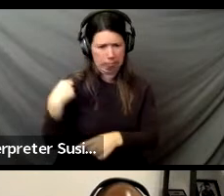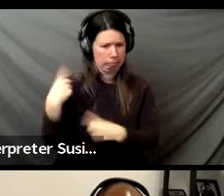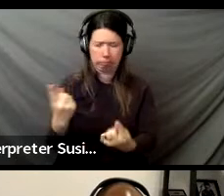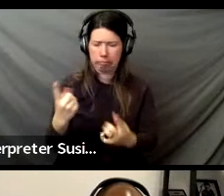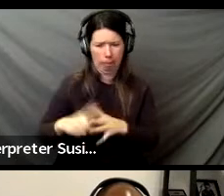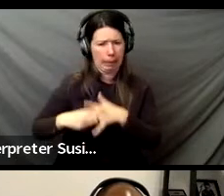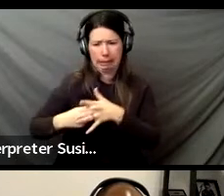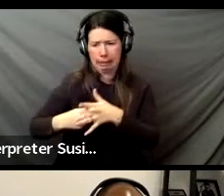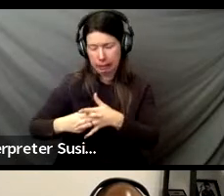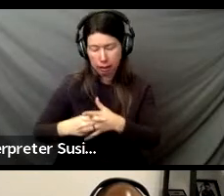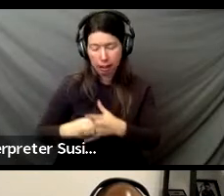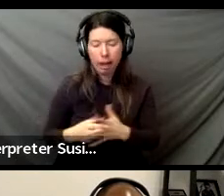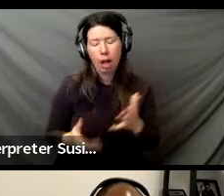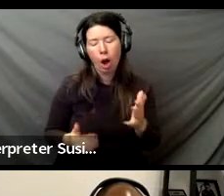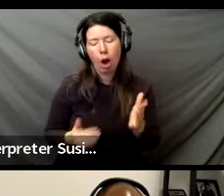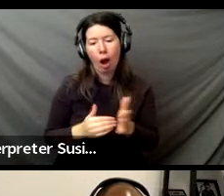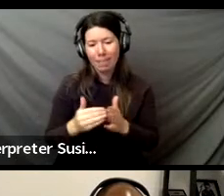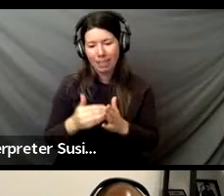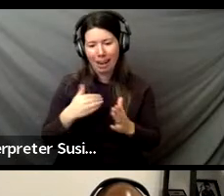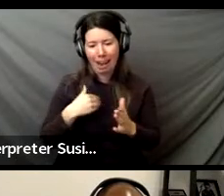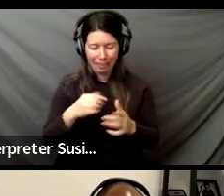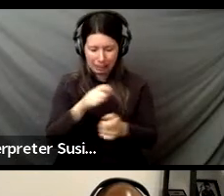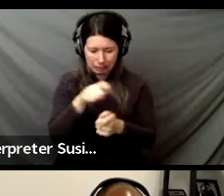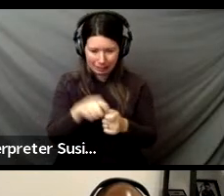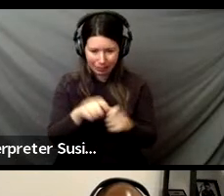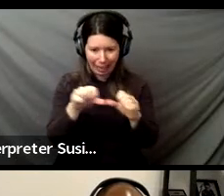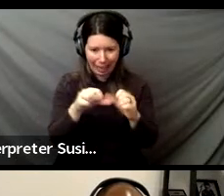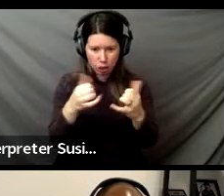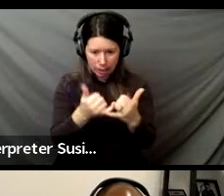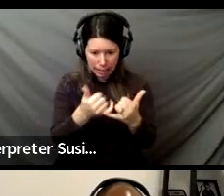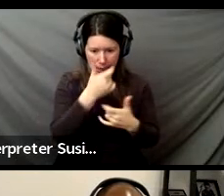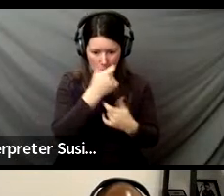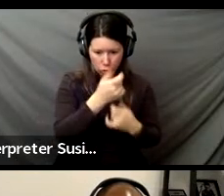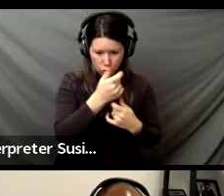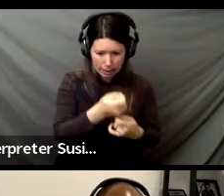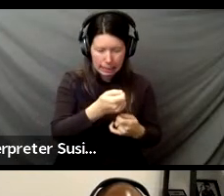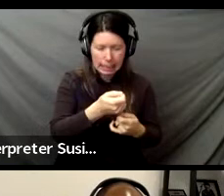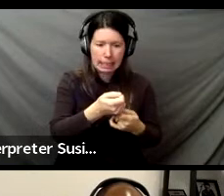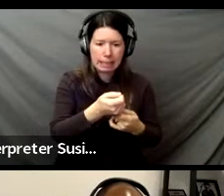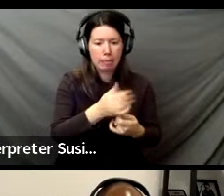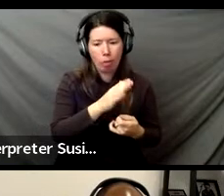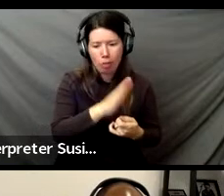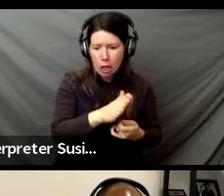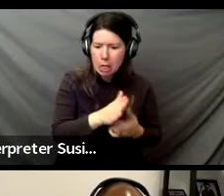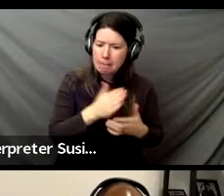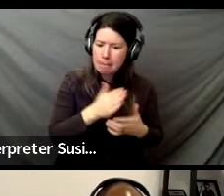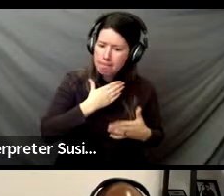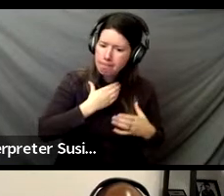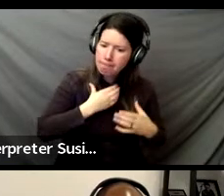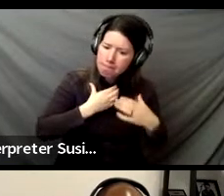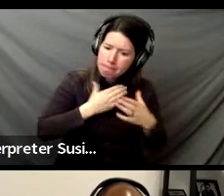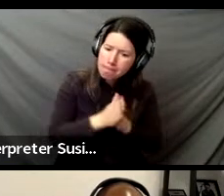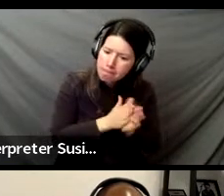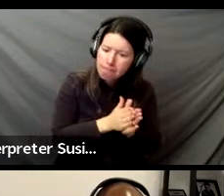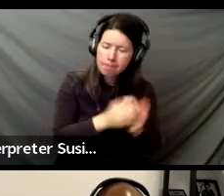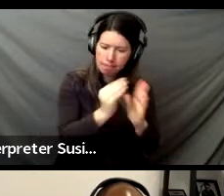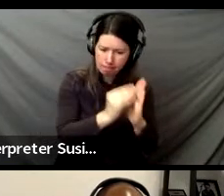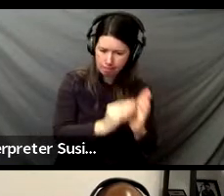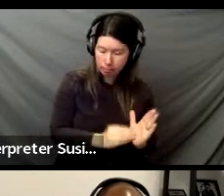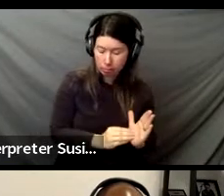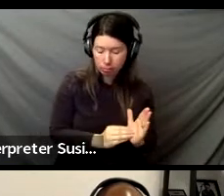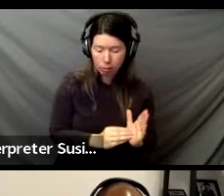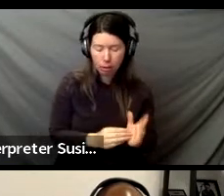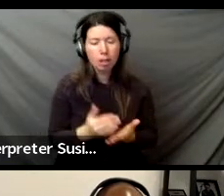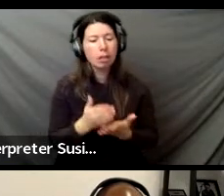are agency-specific interests, and in other cases, there's a few that are a little bit kind